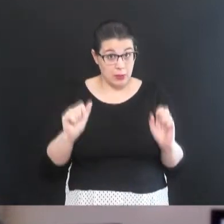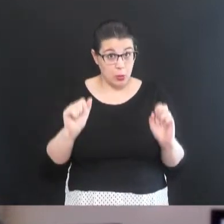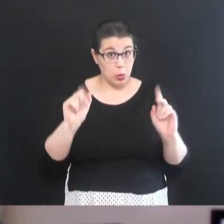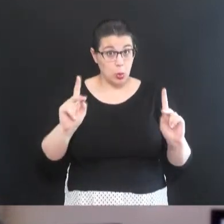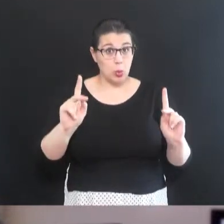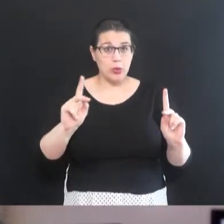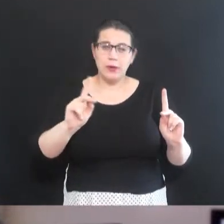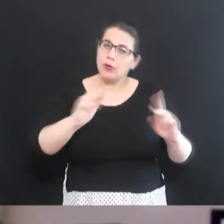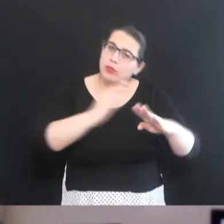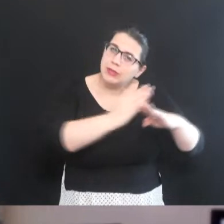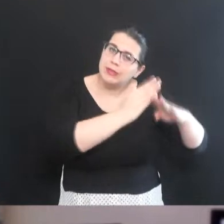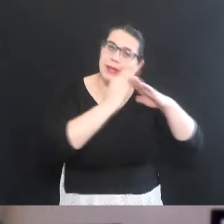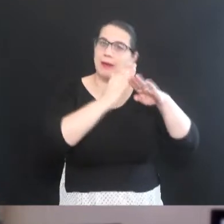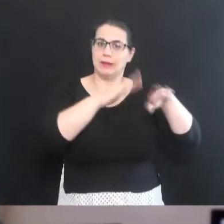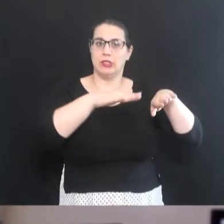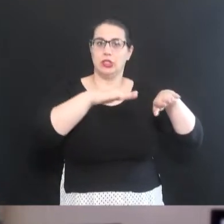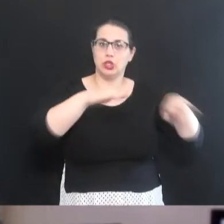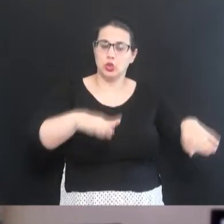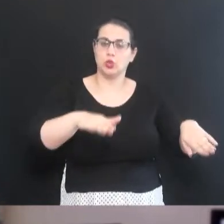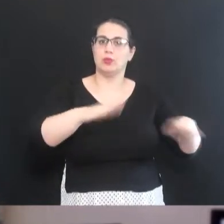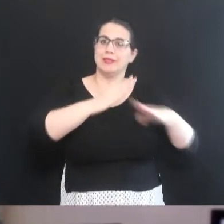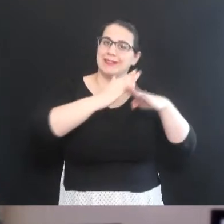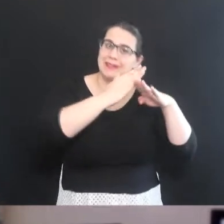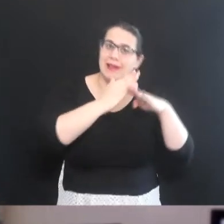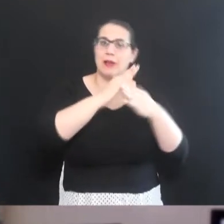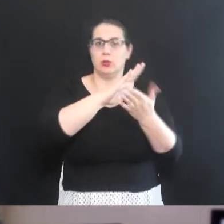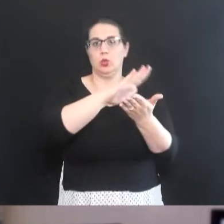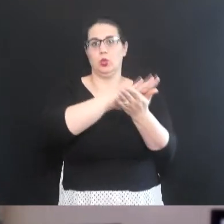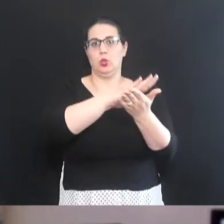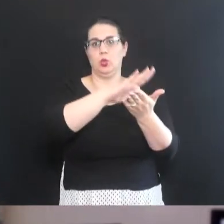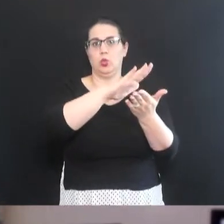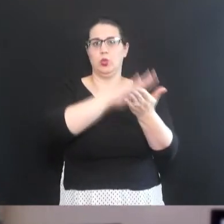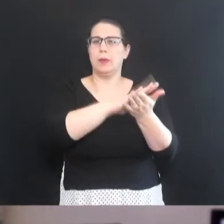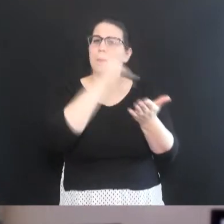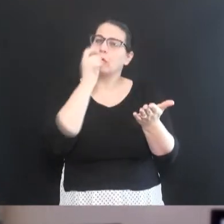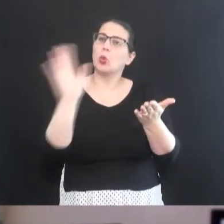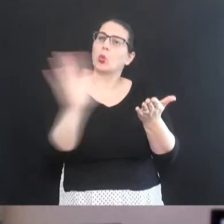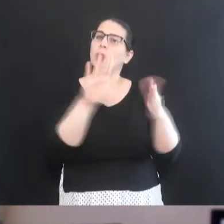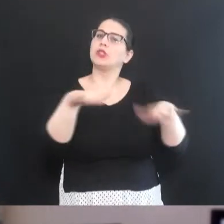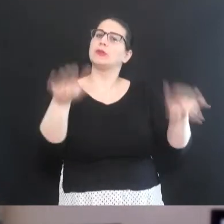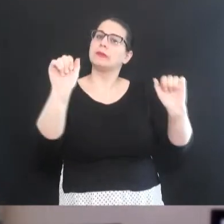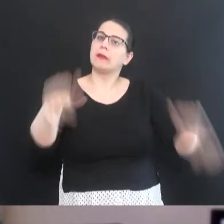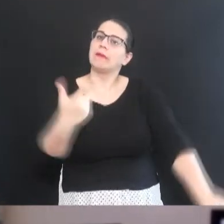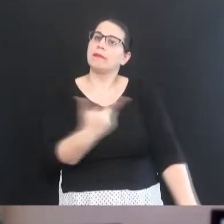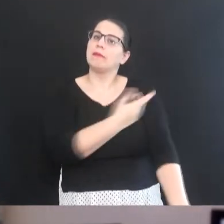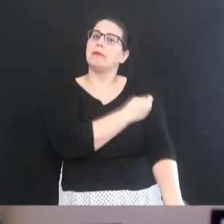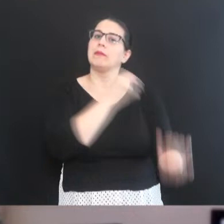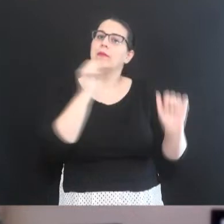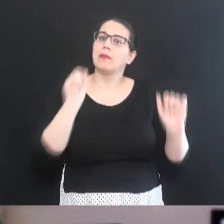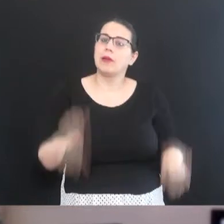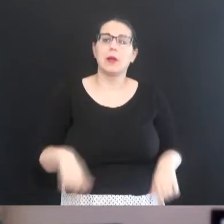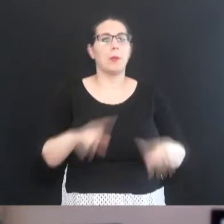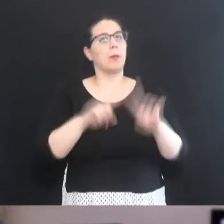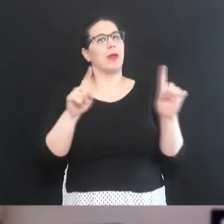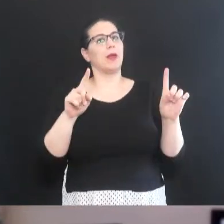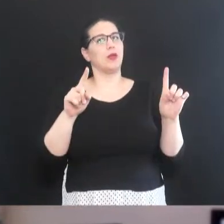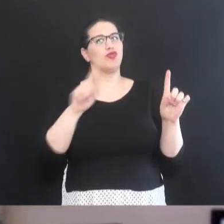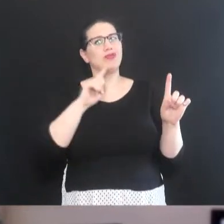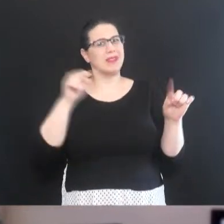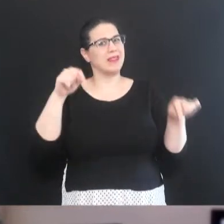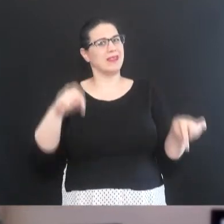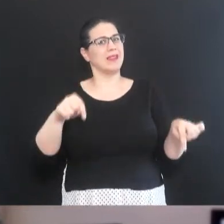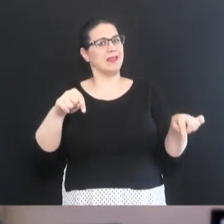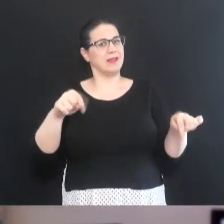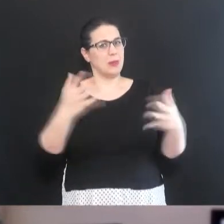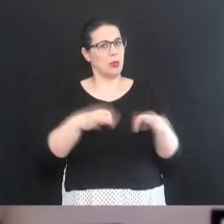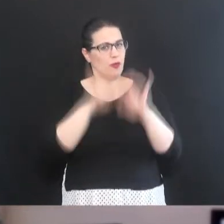protecting our children and our schools by having our children vaccinated, but really these are the steps that we all need to take to